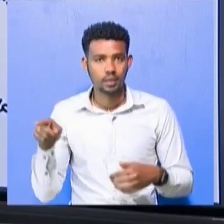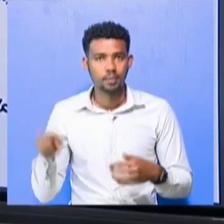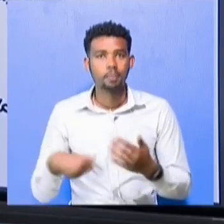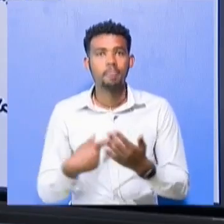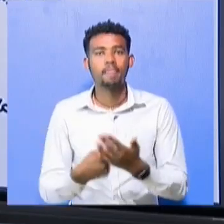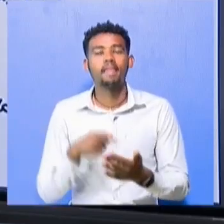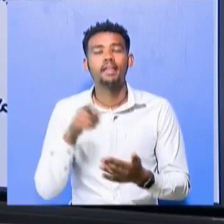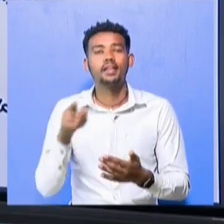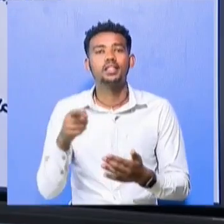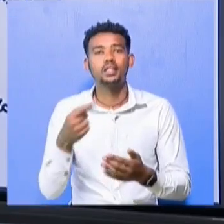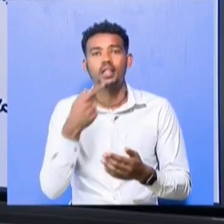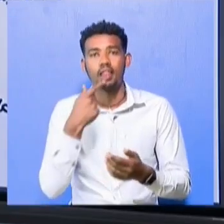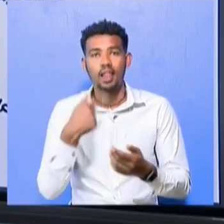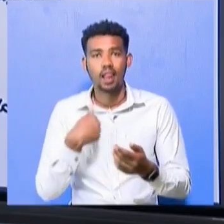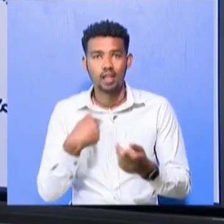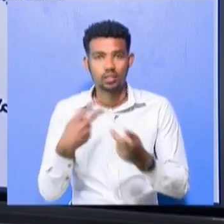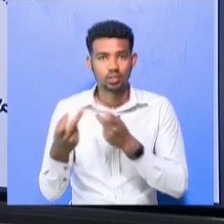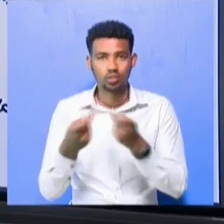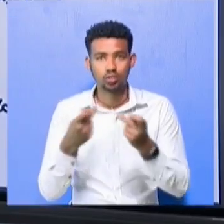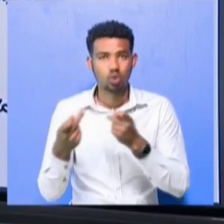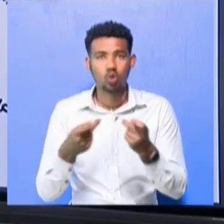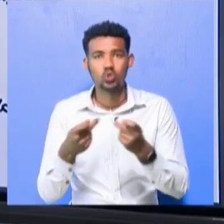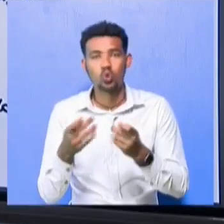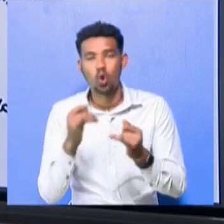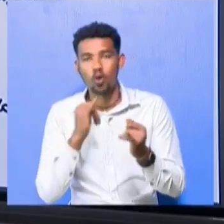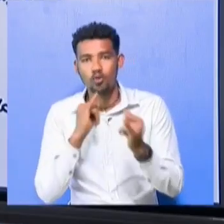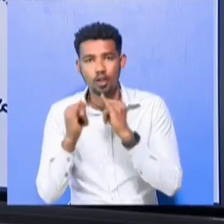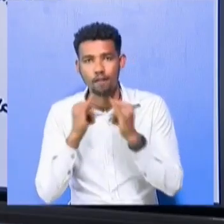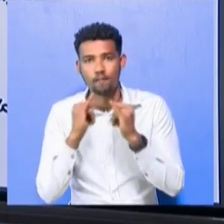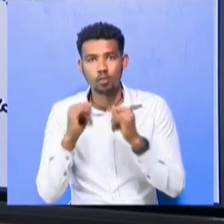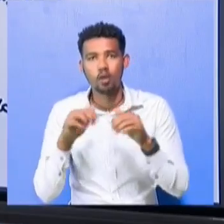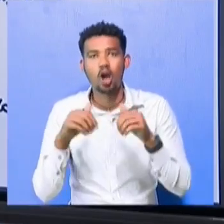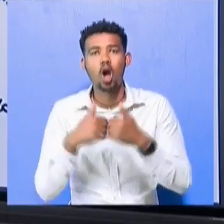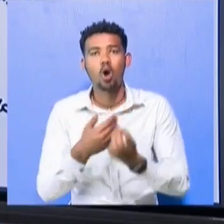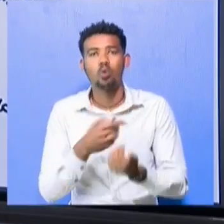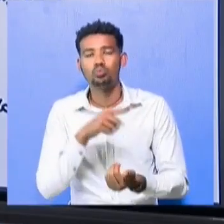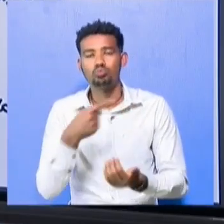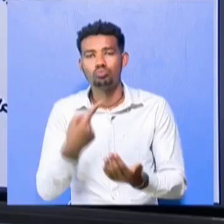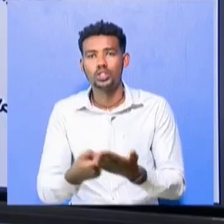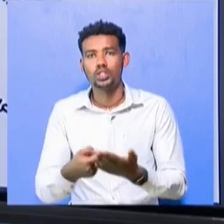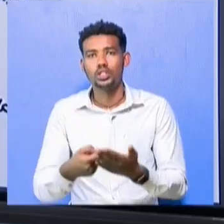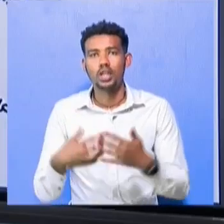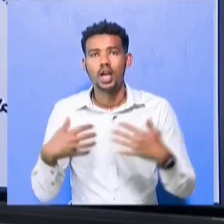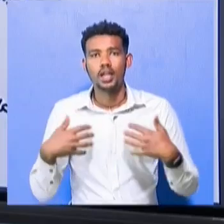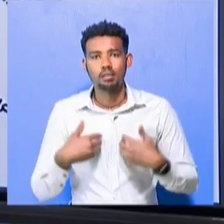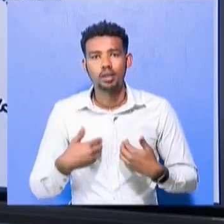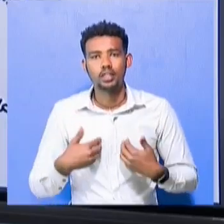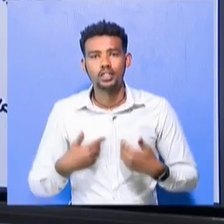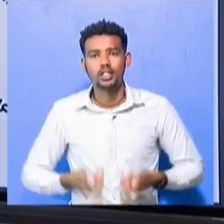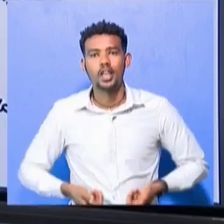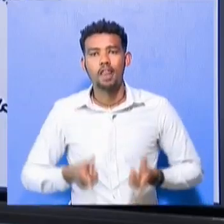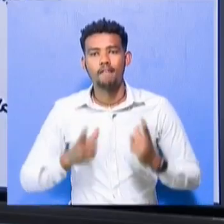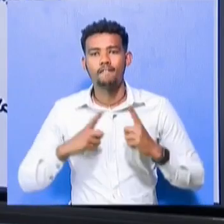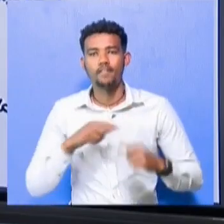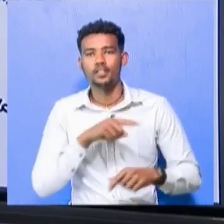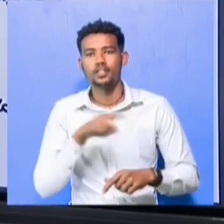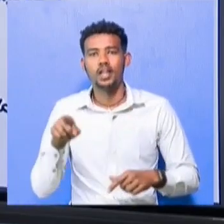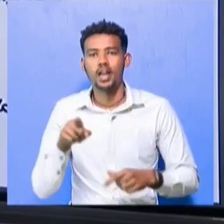experts will tell us also and inform us the way how these animals just live their life there.